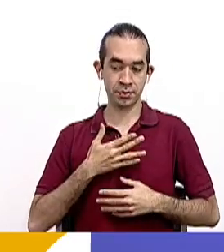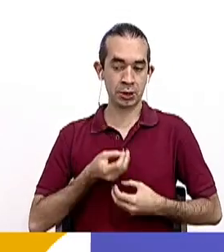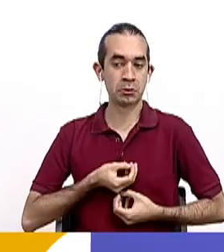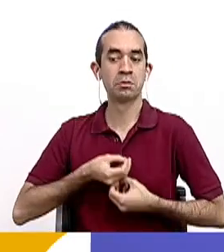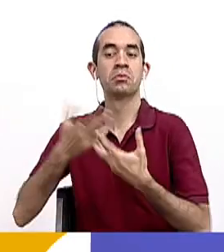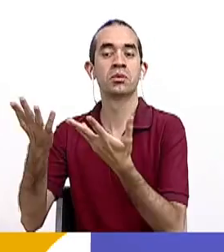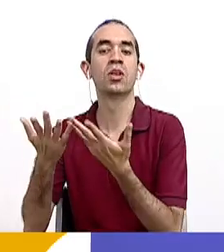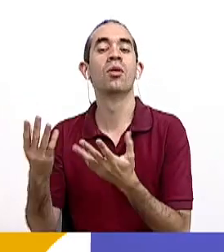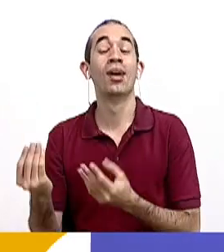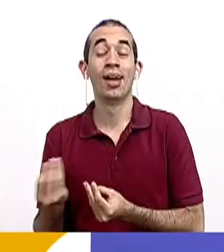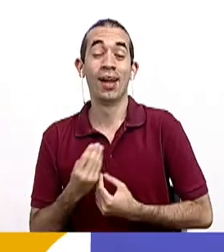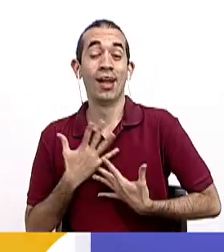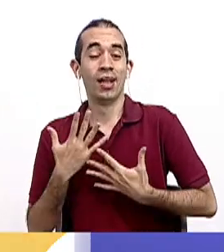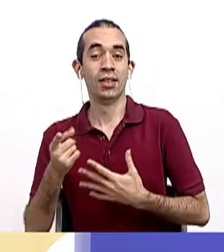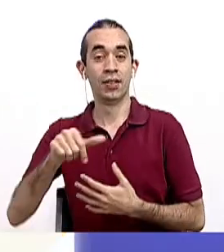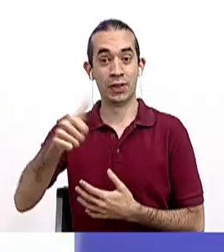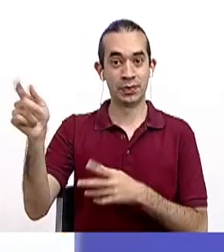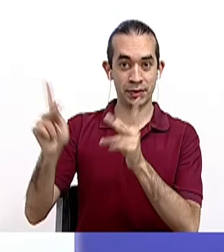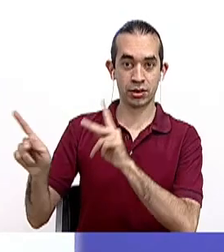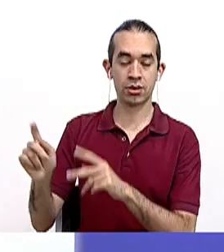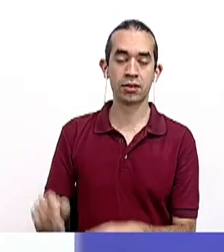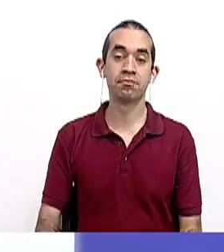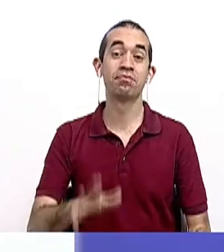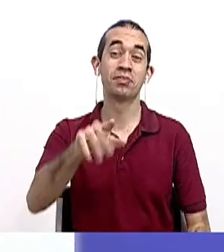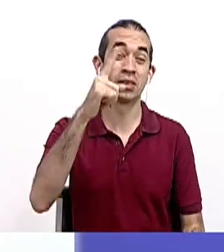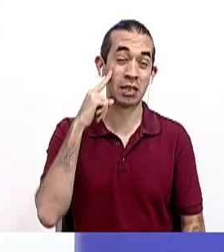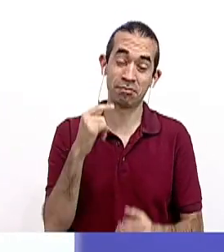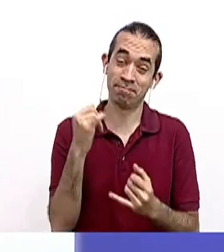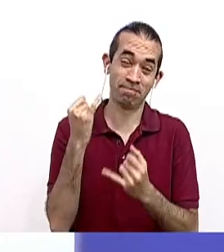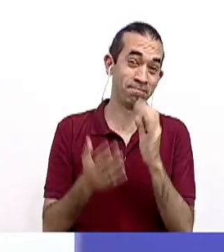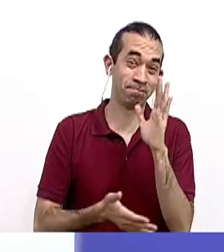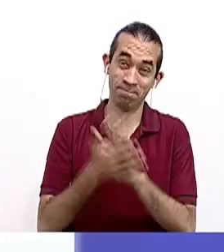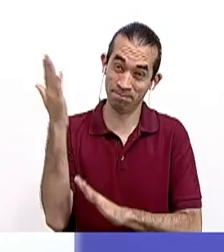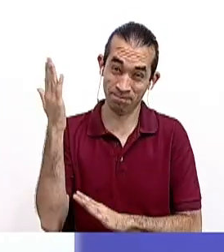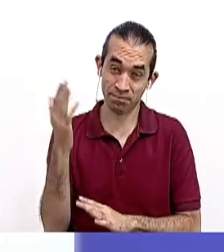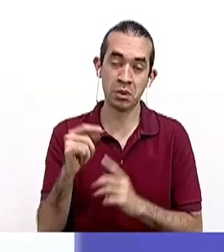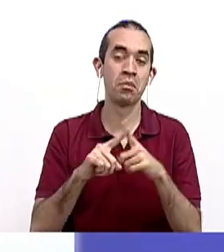have to go, unfortunately, but I want to leave you with one of Sandra